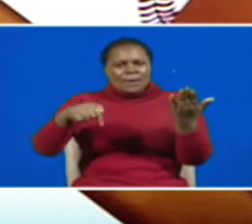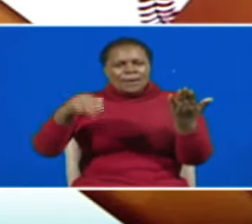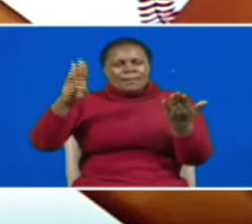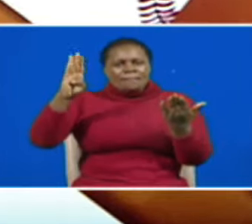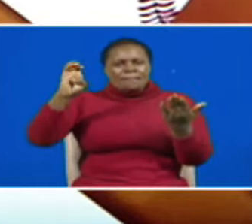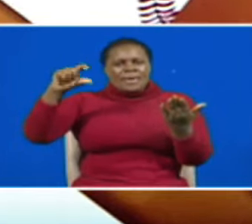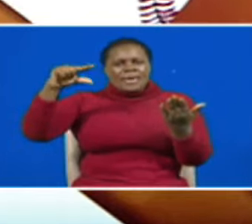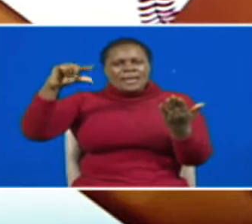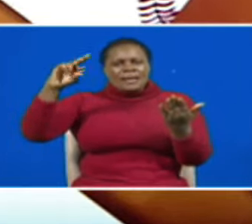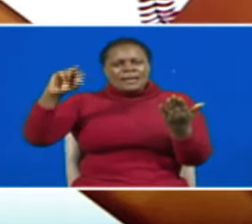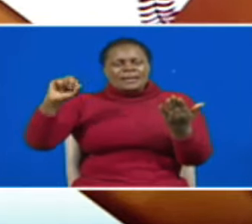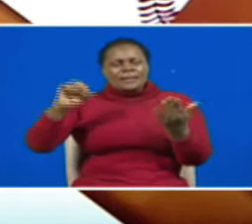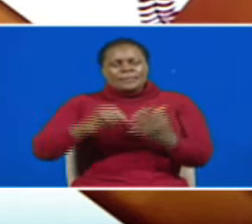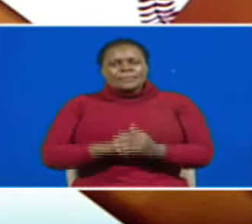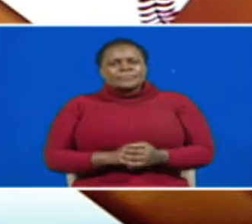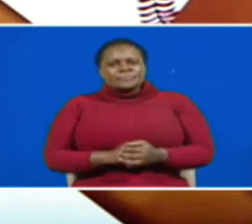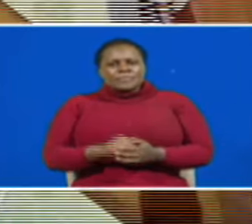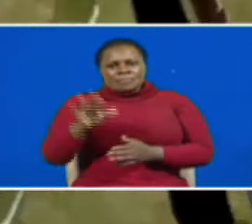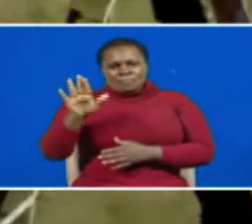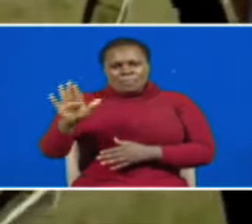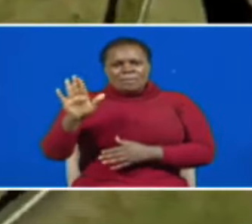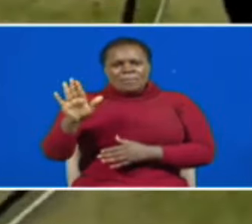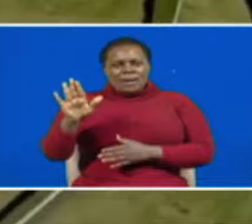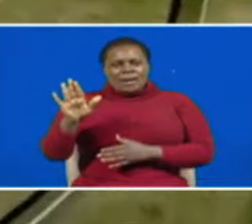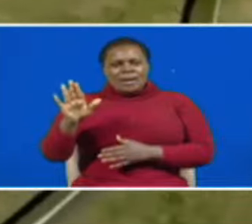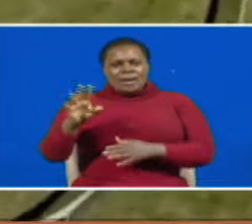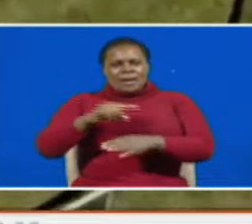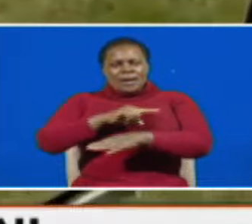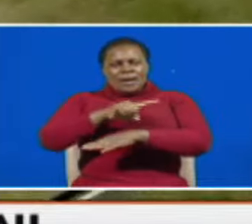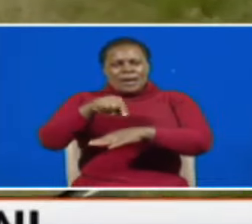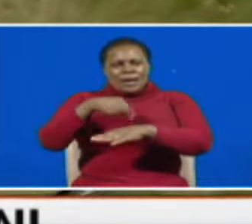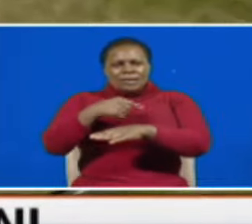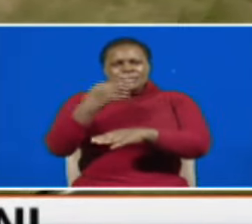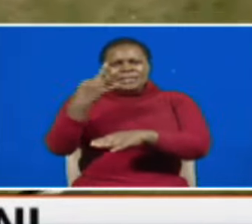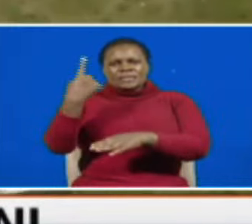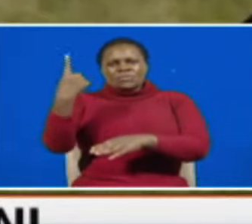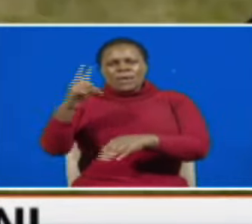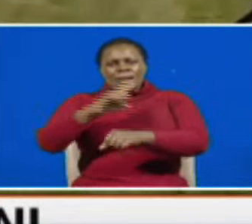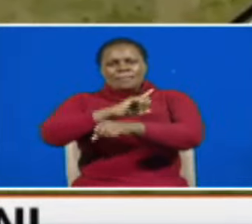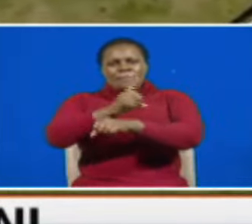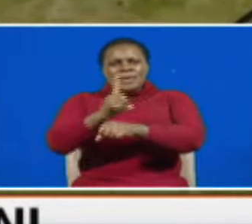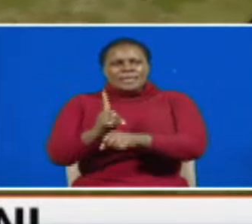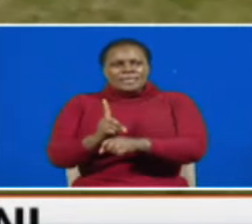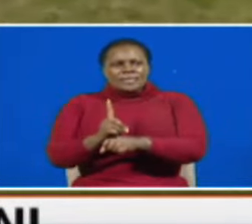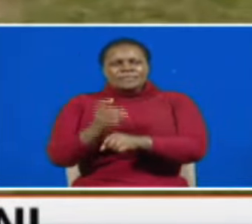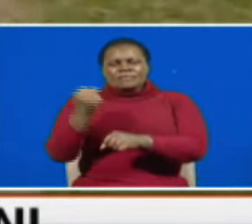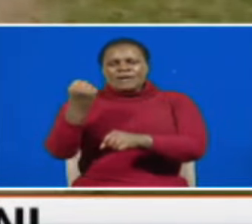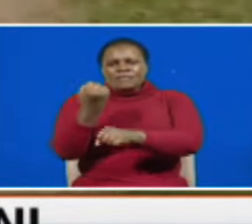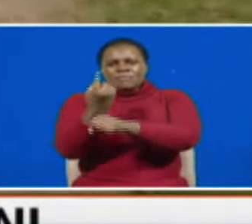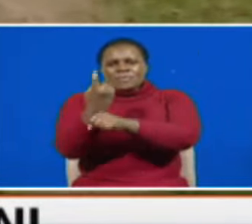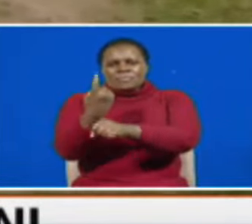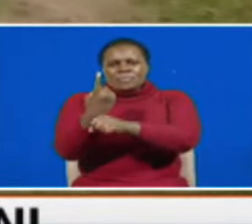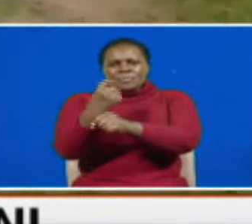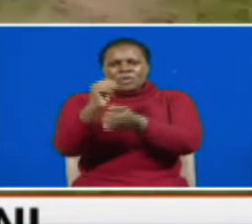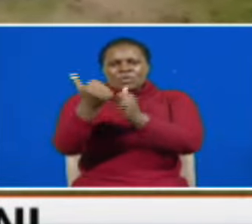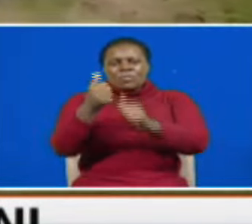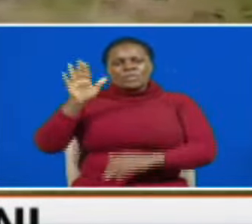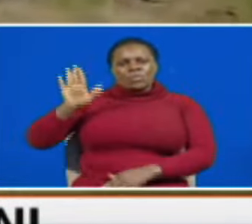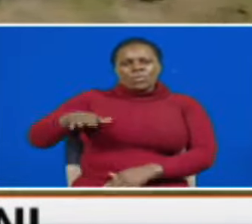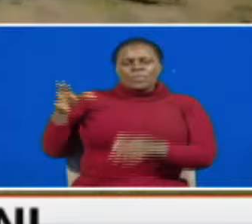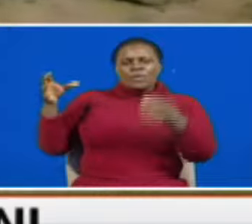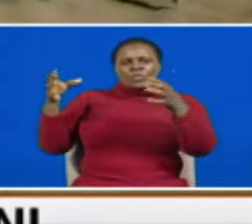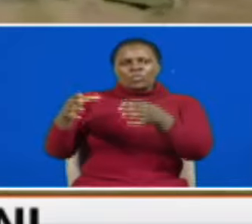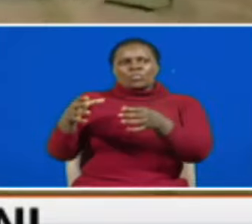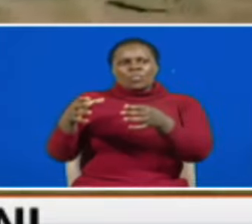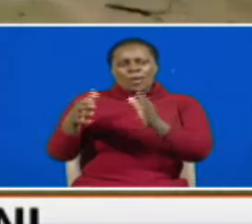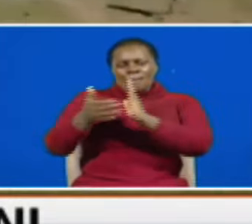Belgrade nchini Serbia. Chebet alitimka ndani ya muda dakika 31 na sekunde 5 katika mbio za wanawake